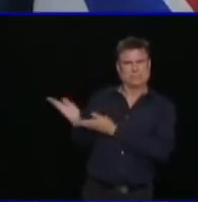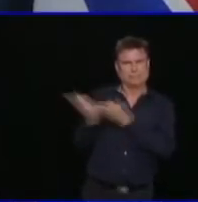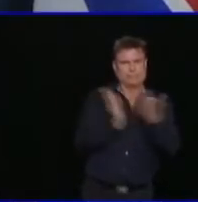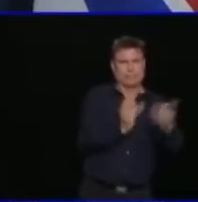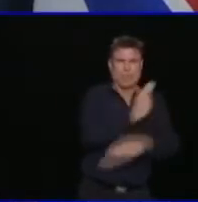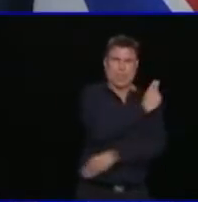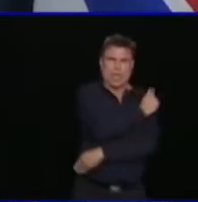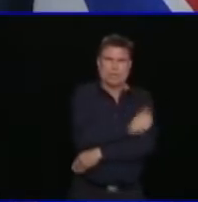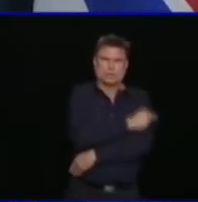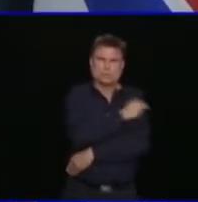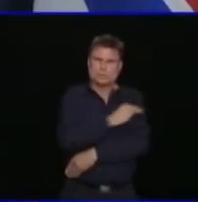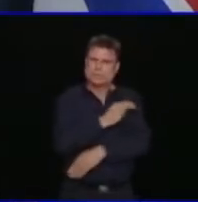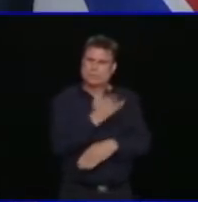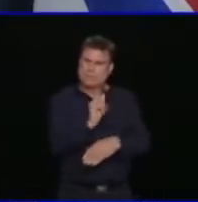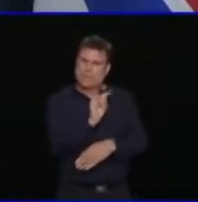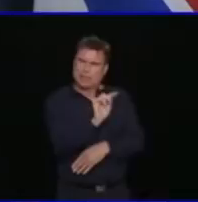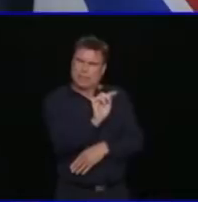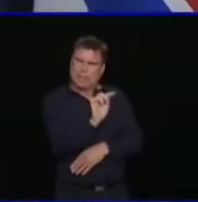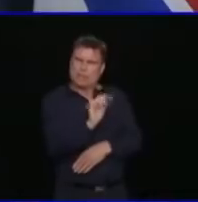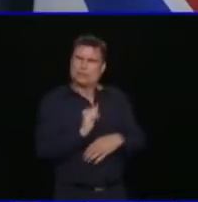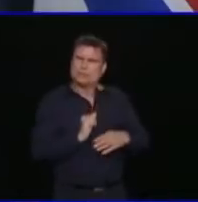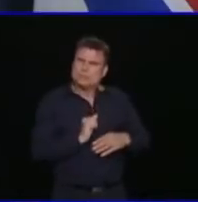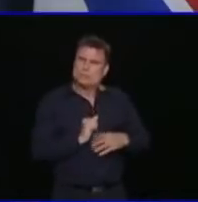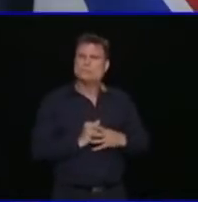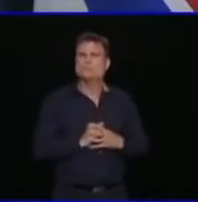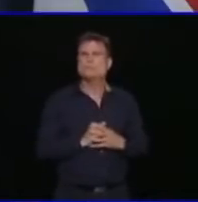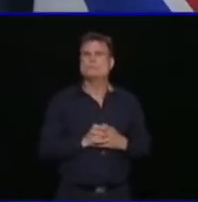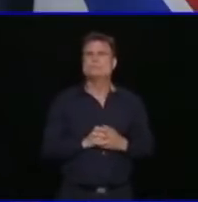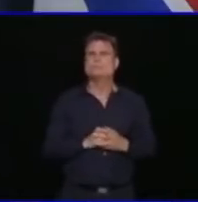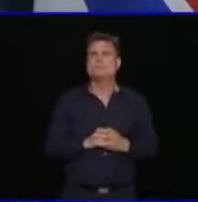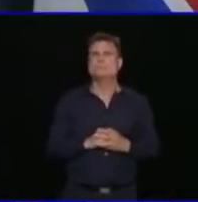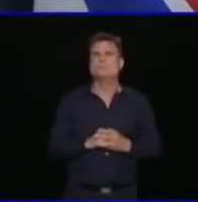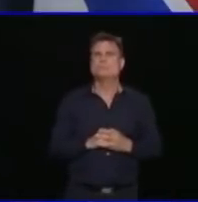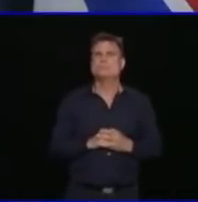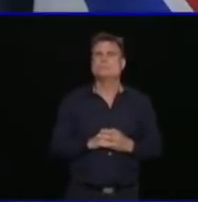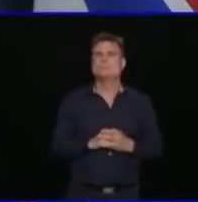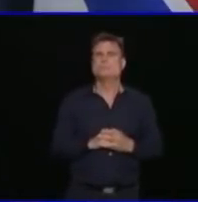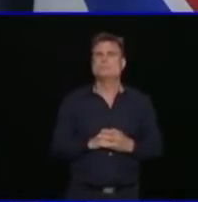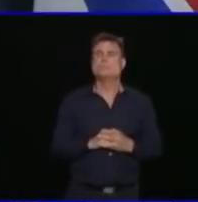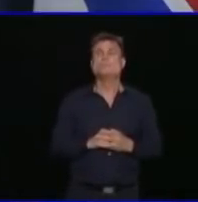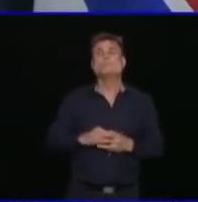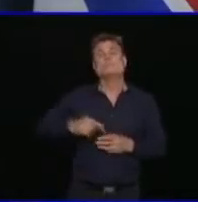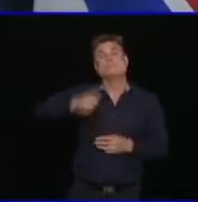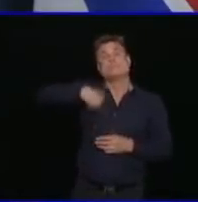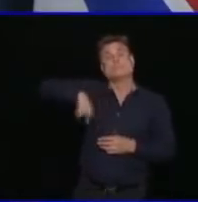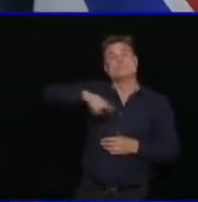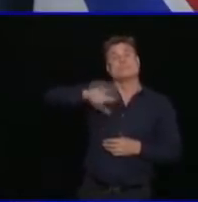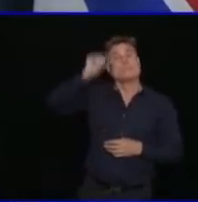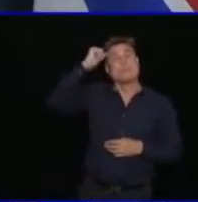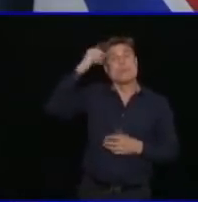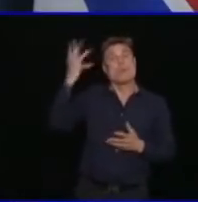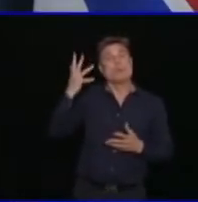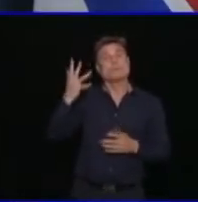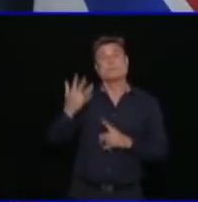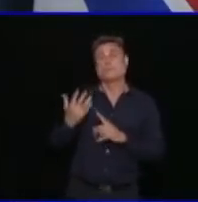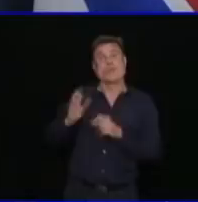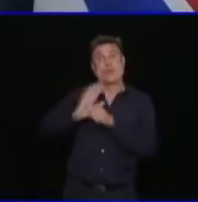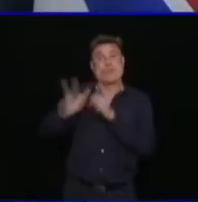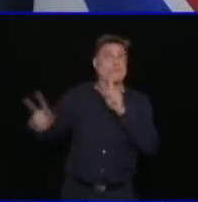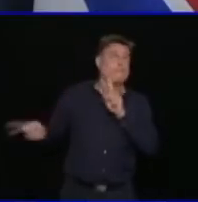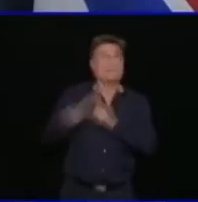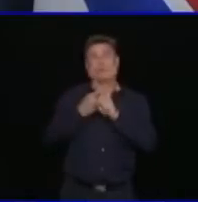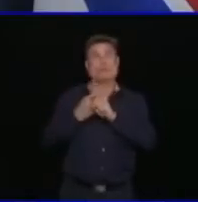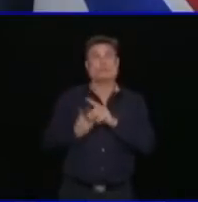Vancouver Coastal Health in the early days of the pandemic was the center of cases, and now they're essentially the same number of cases in interior health,